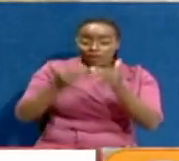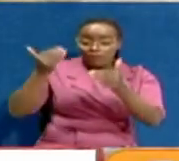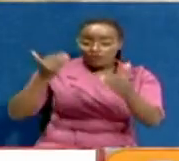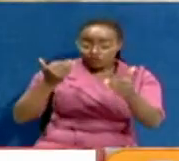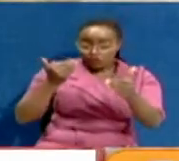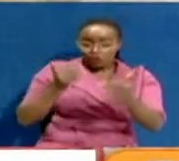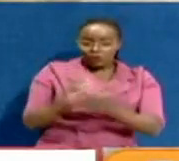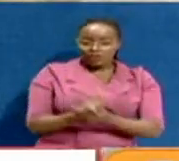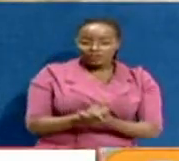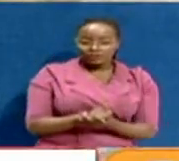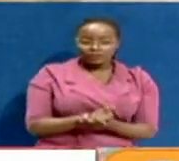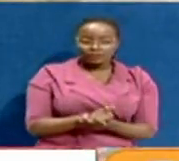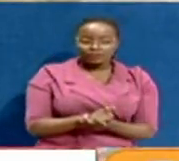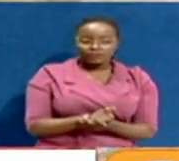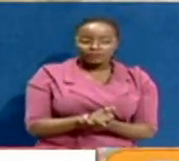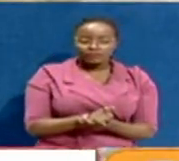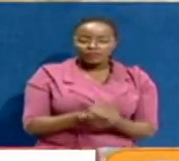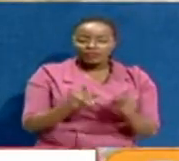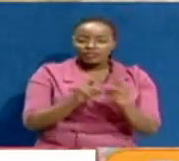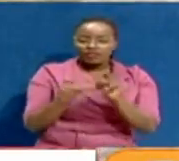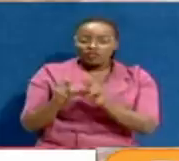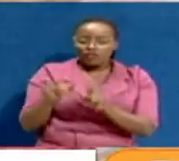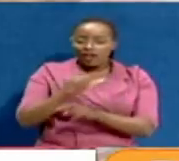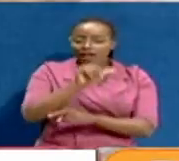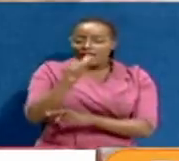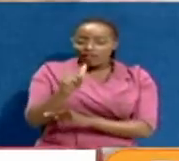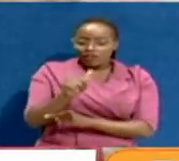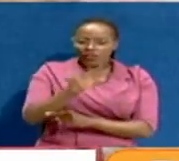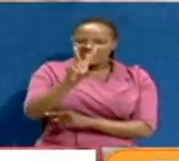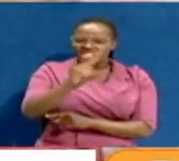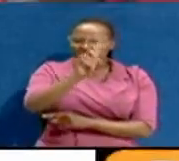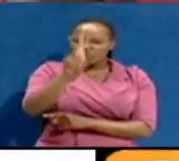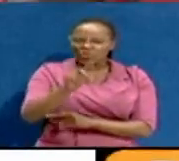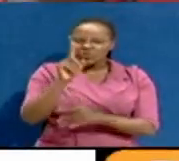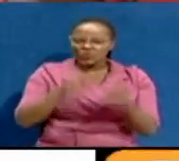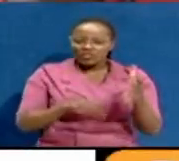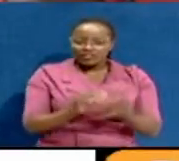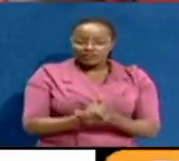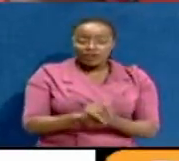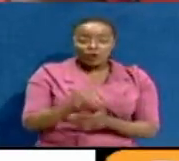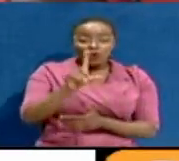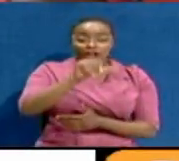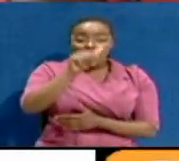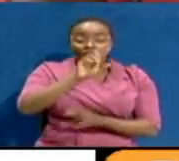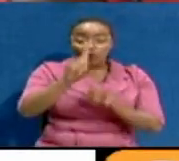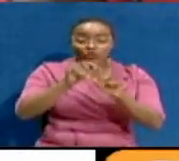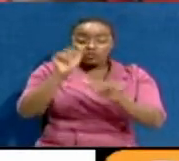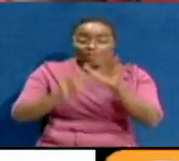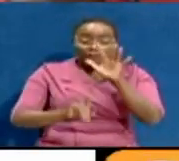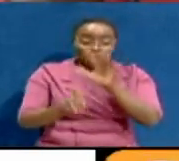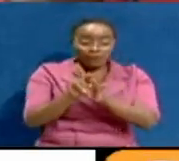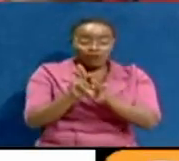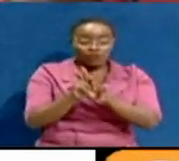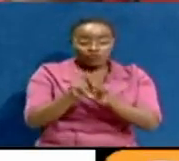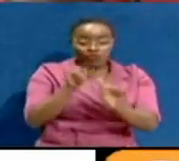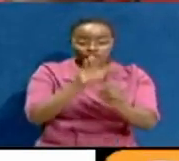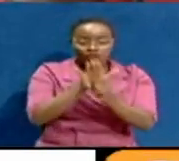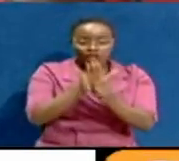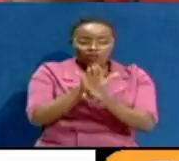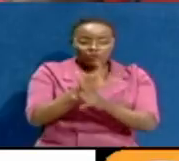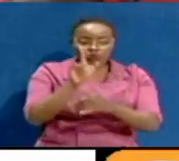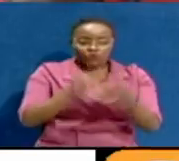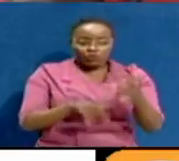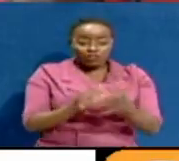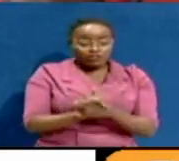previous waves. Okay. You may need to remind me of the second question. Okay, maybe one other question that's coming up quite a bit